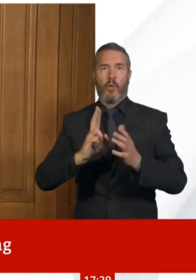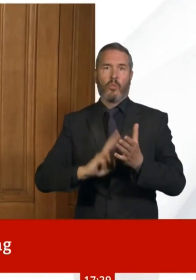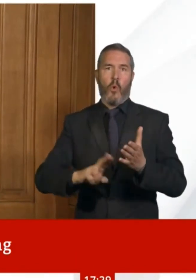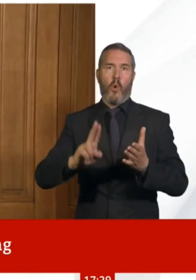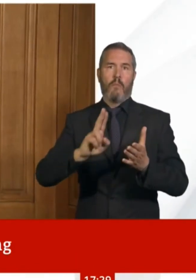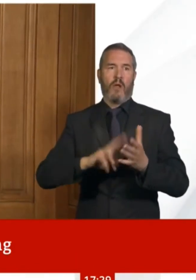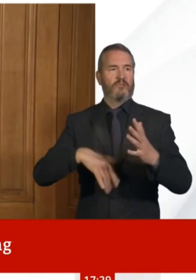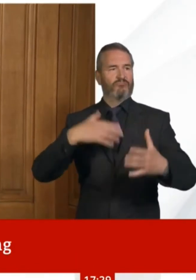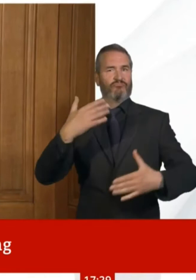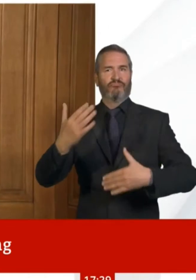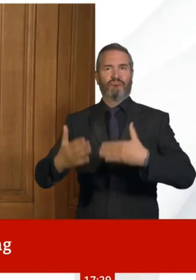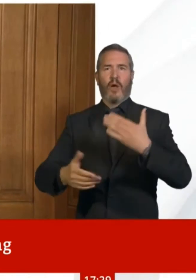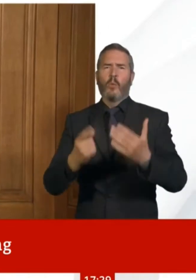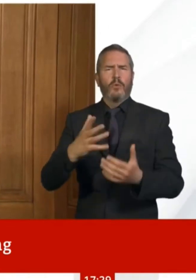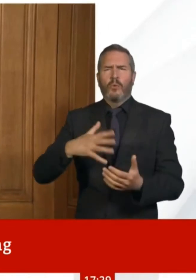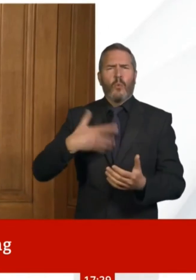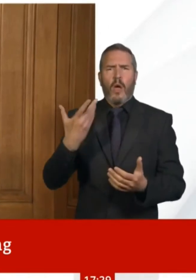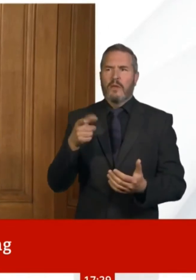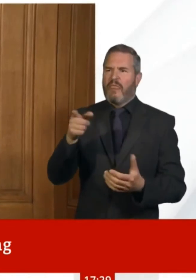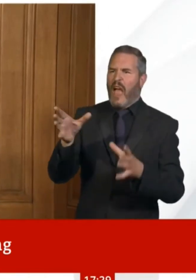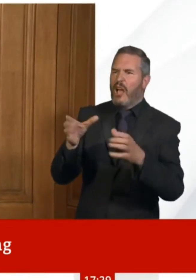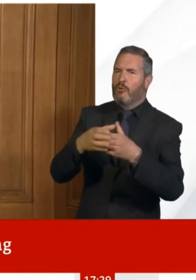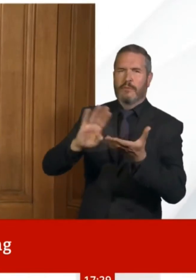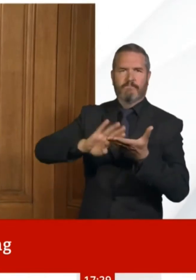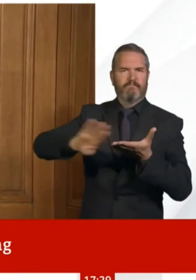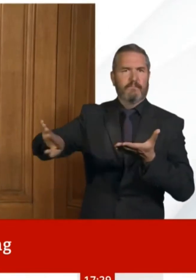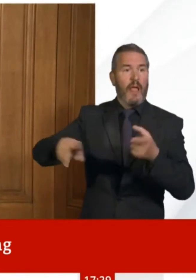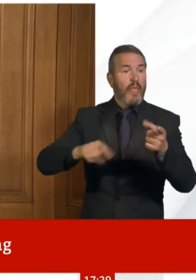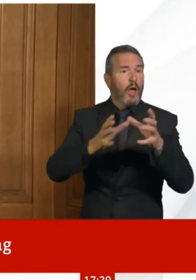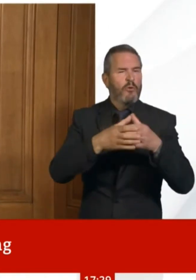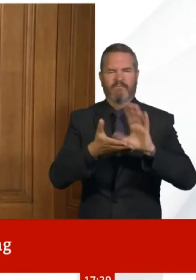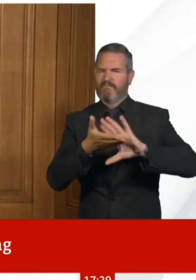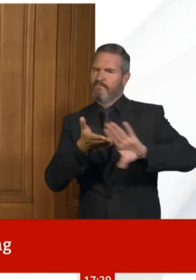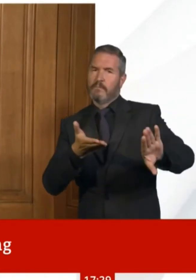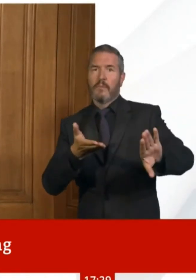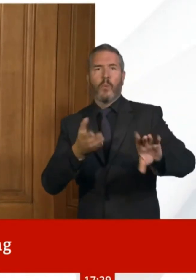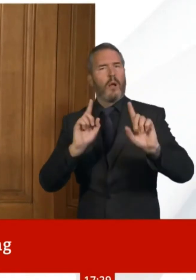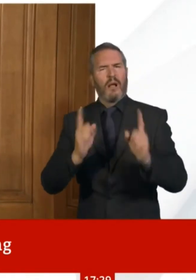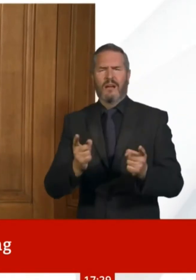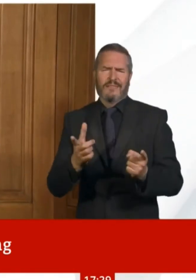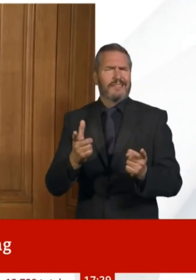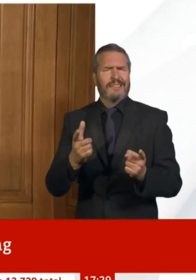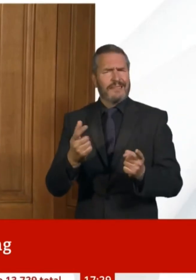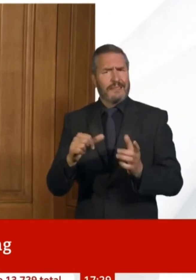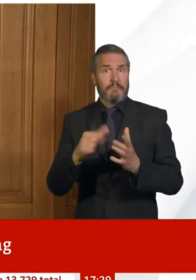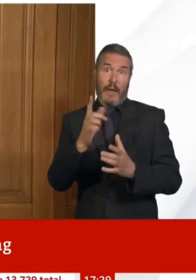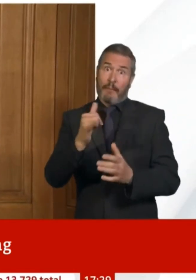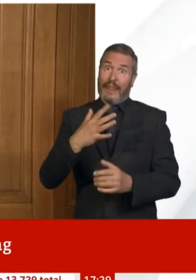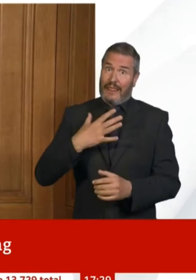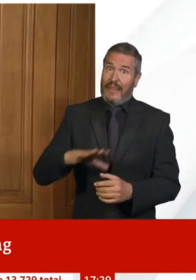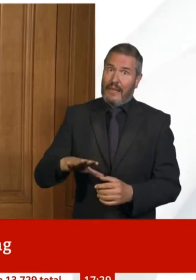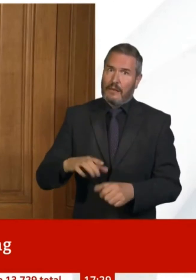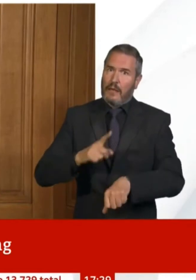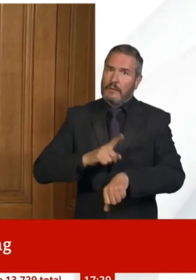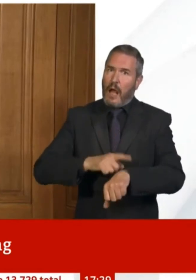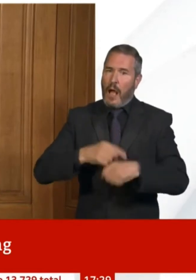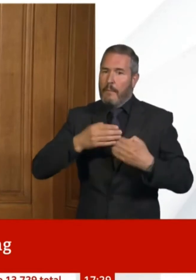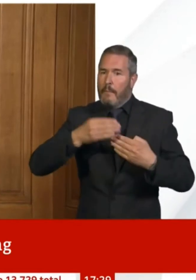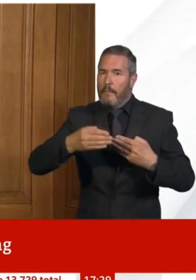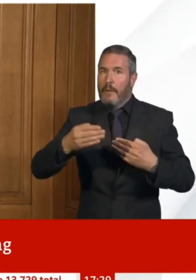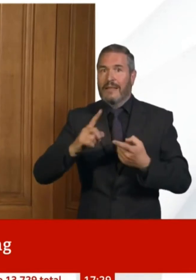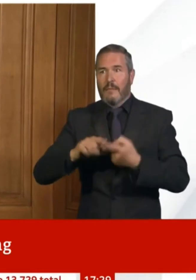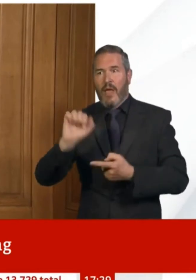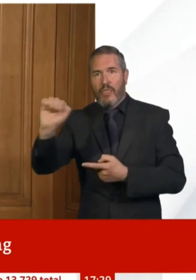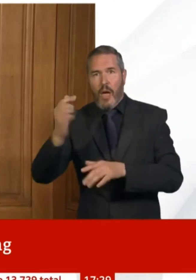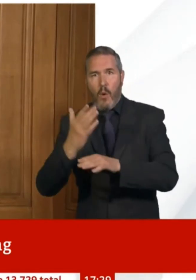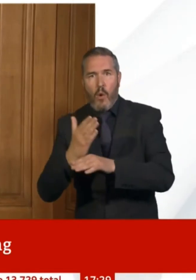segregate on certain groups and so on, and say that there is a differential approach to this. Now, it may be necessary when you look at different jobs and different